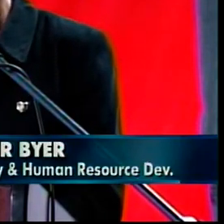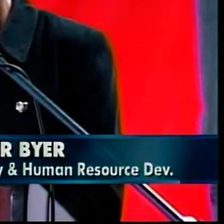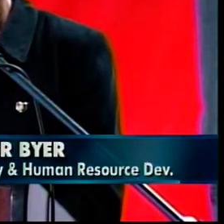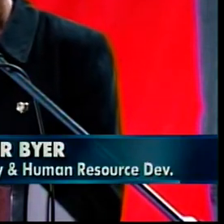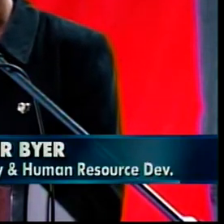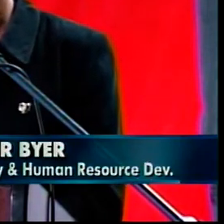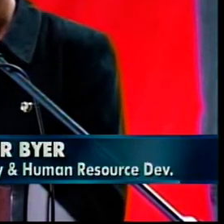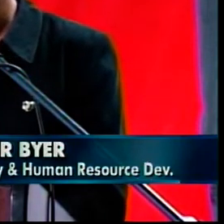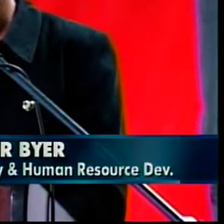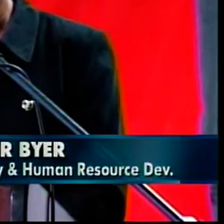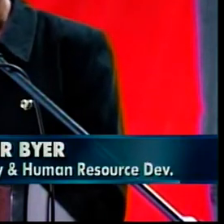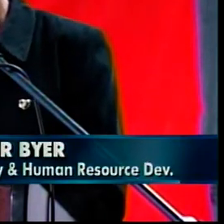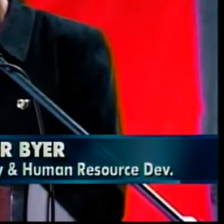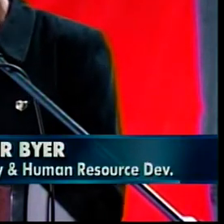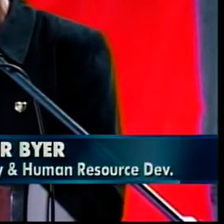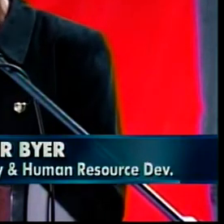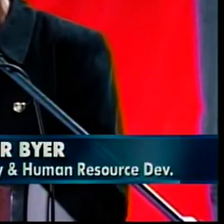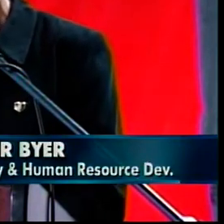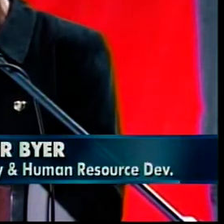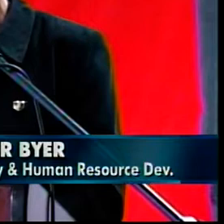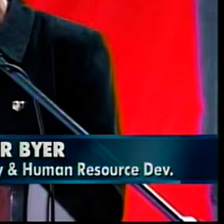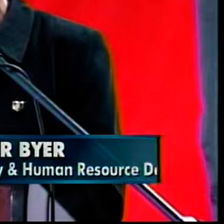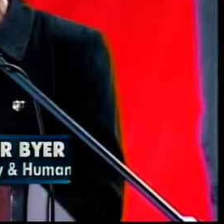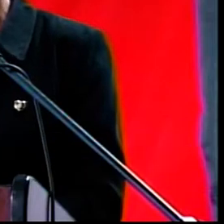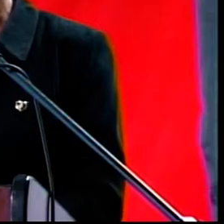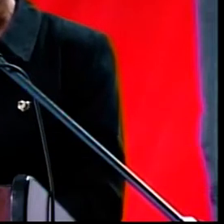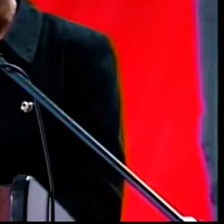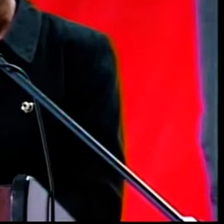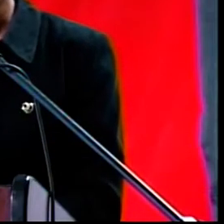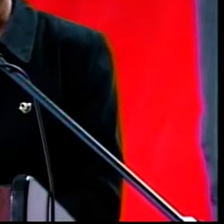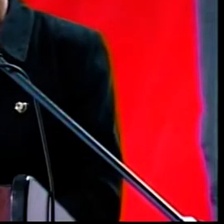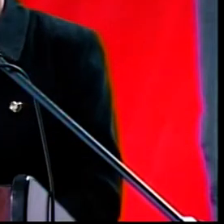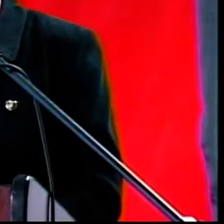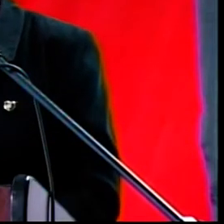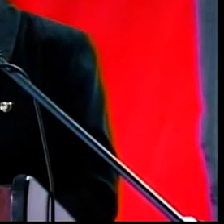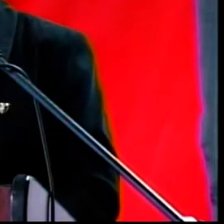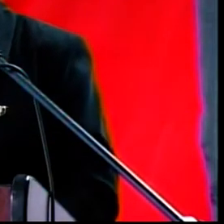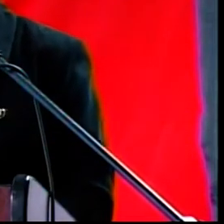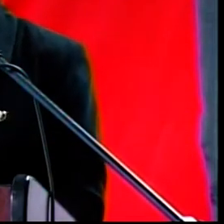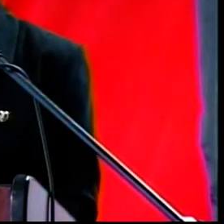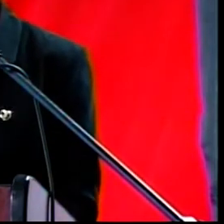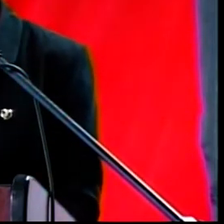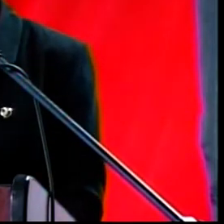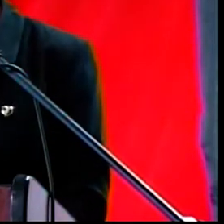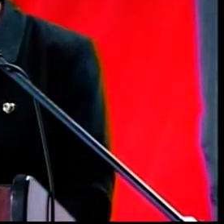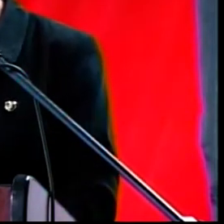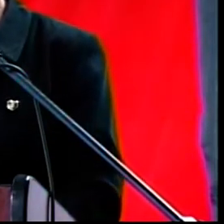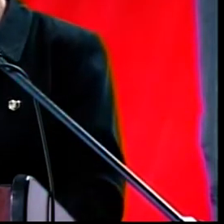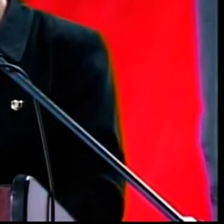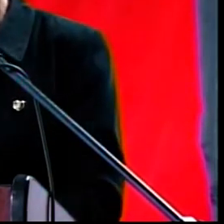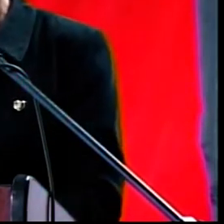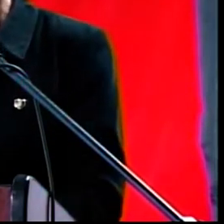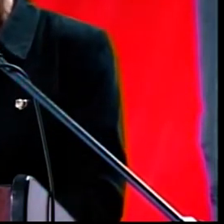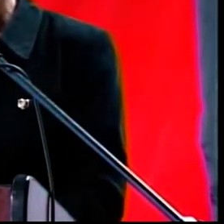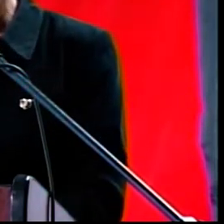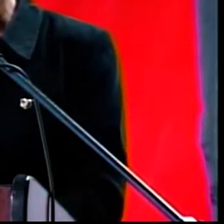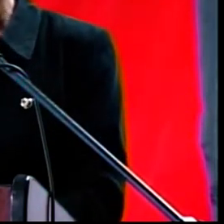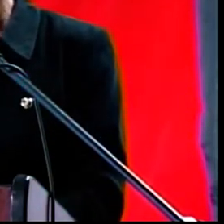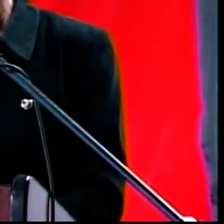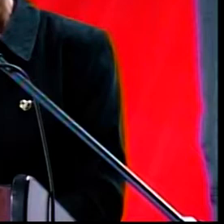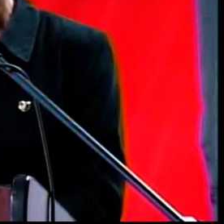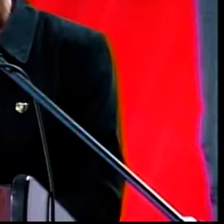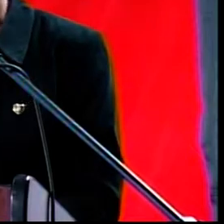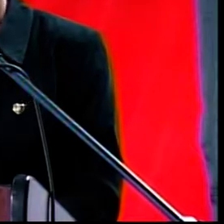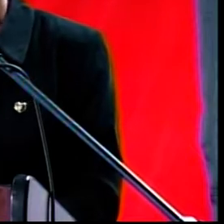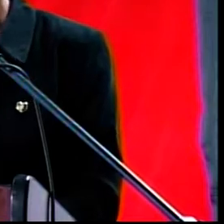the option of applying for permanent residency in Canada after they've satisfactorily completed their contract. And I know that